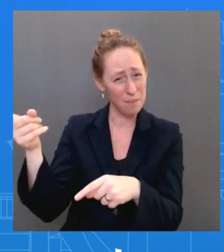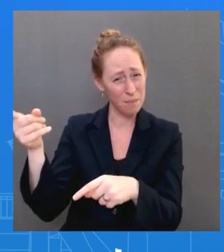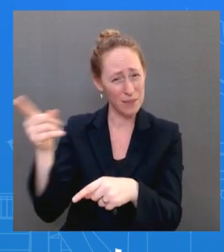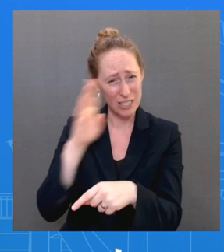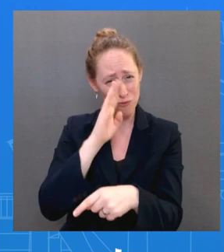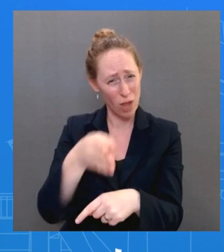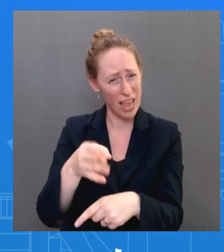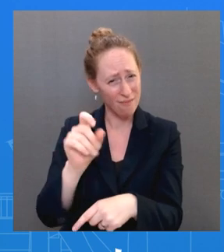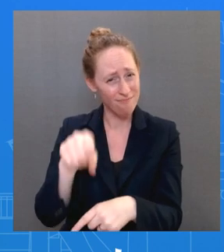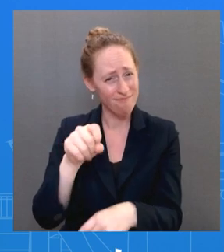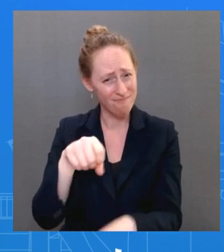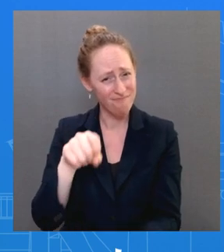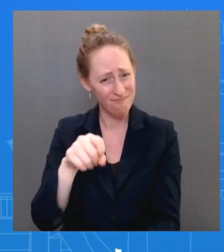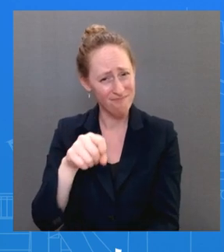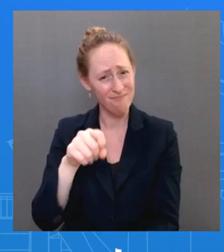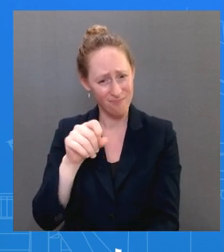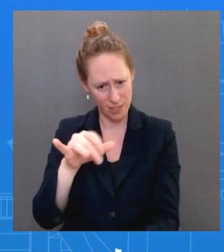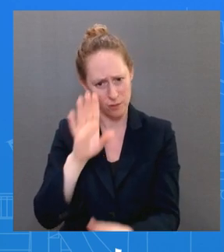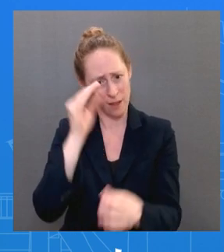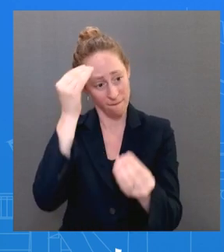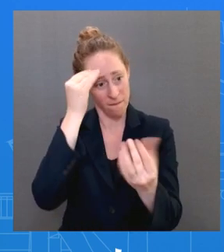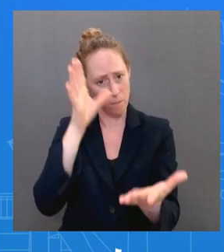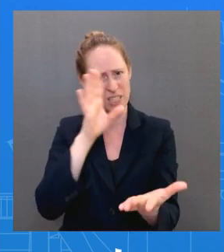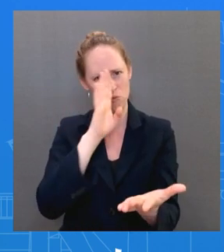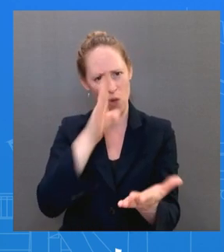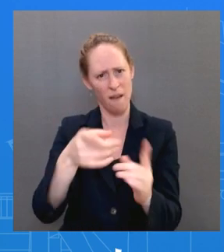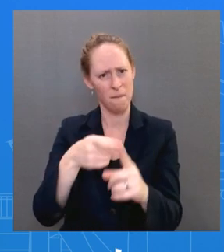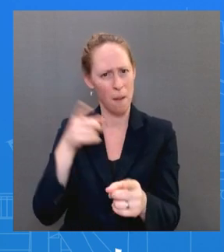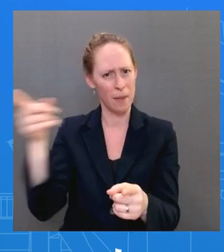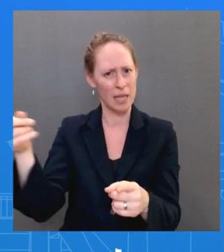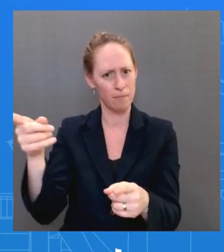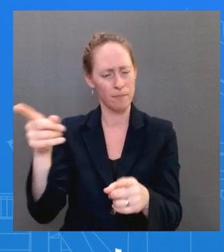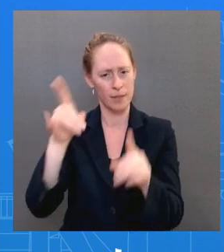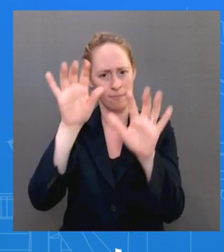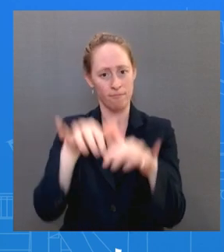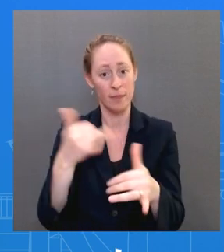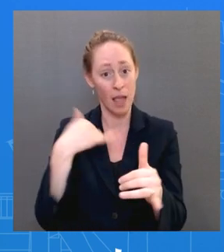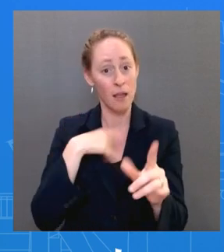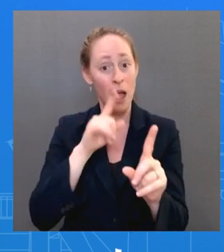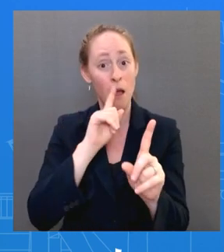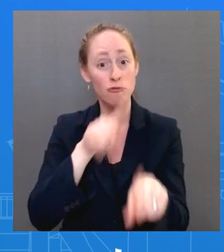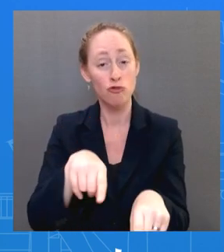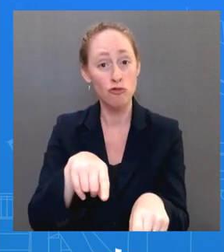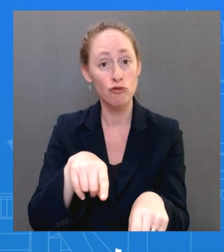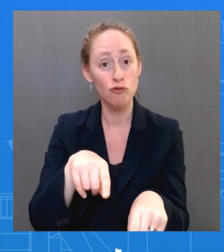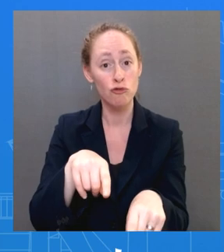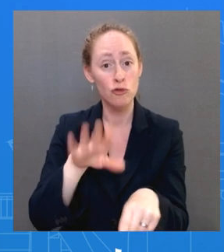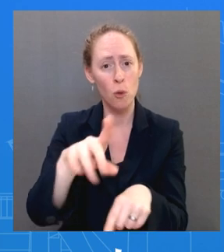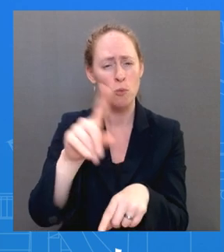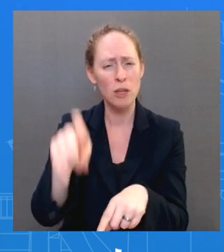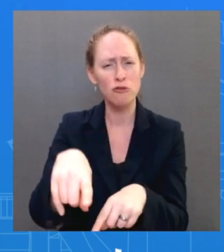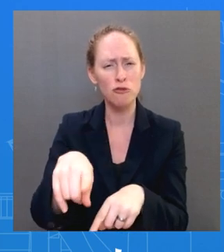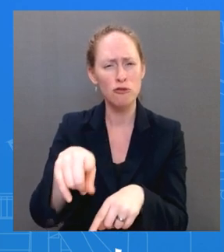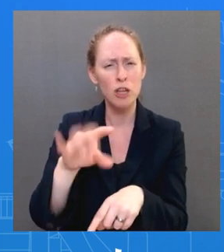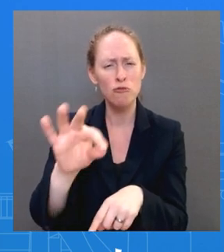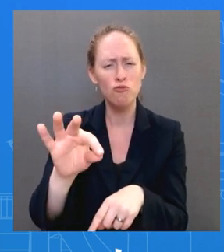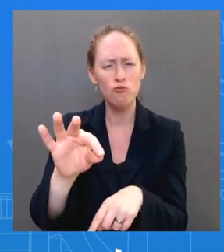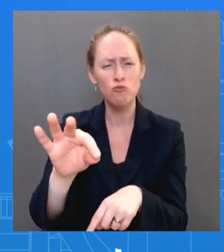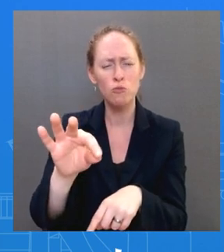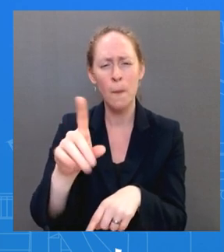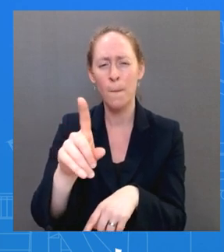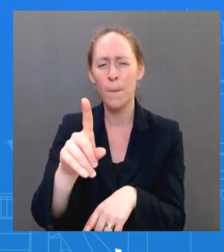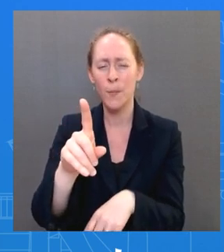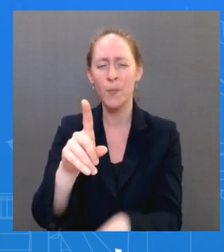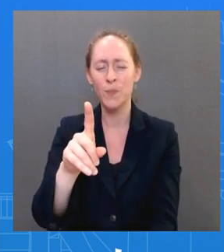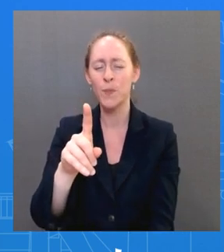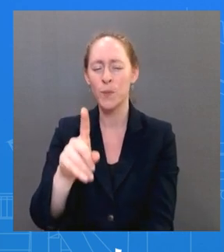O'Connor, as I read out. But I'm answering your colleague's question here, so give me the second to do that. Thank you. So you've